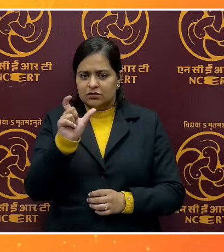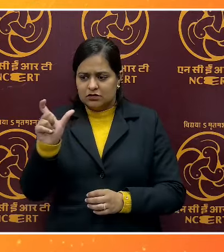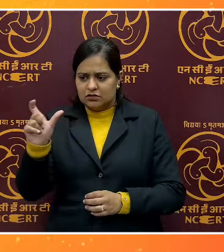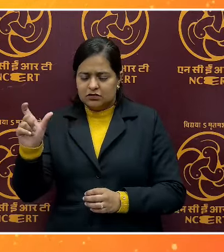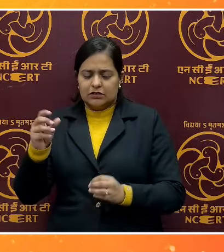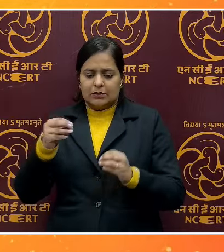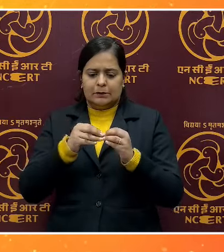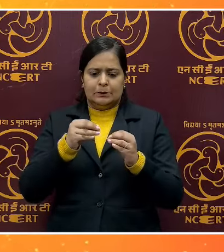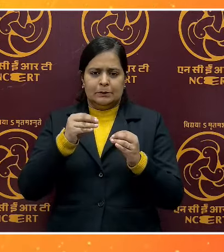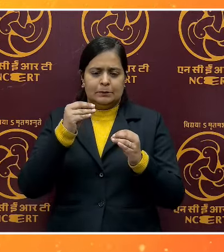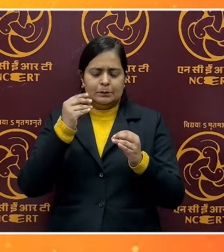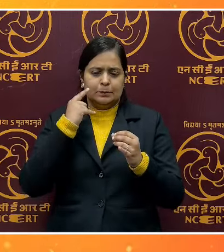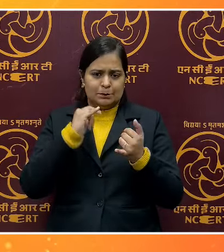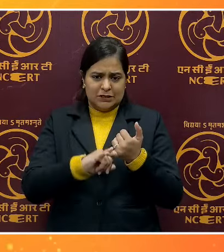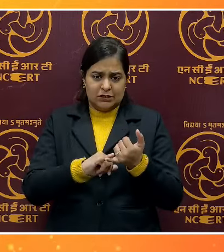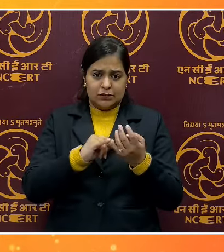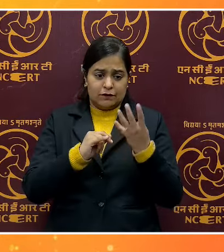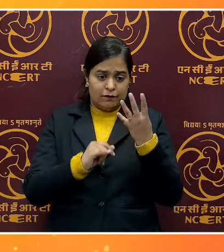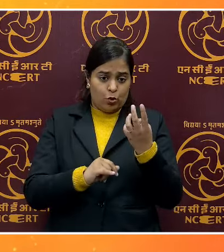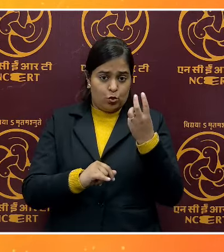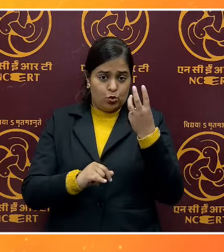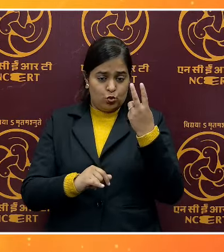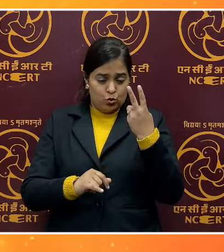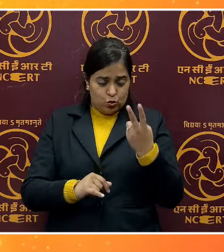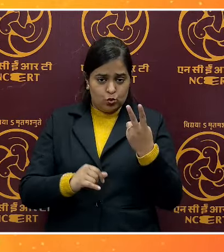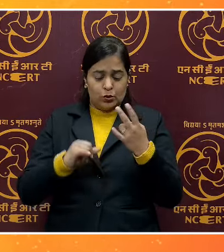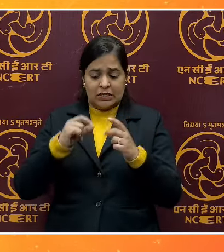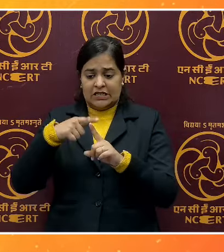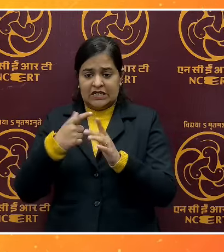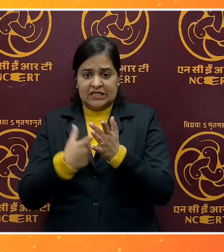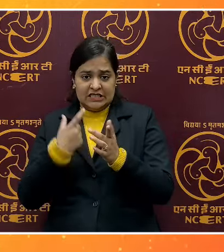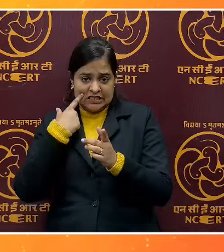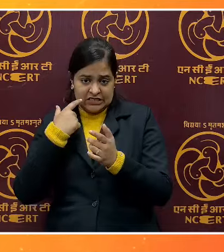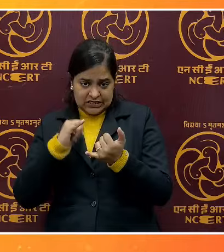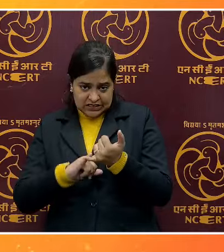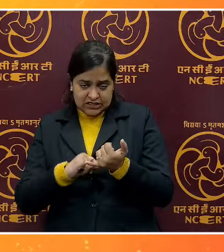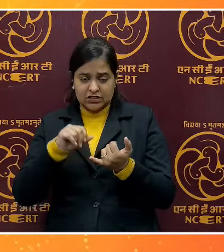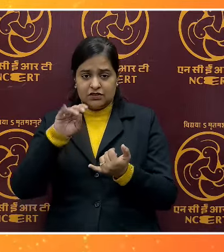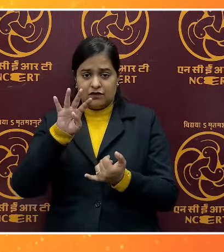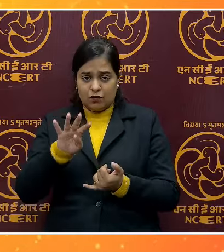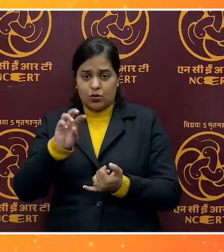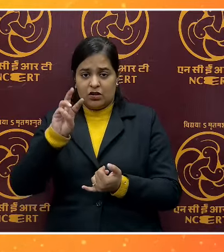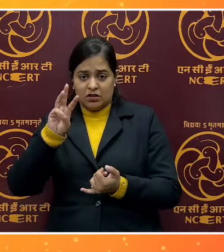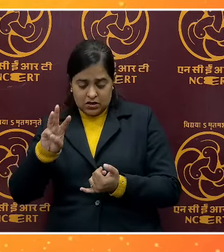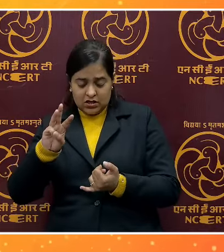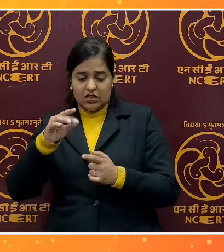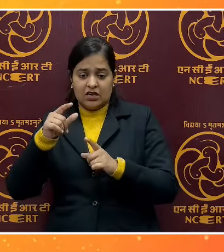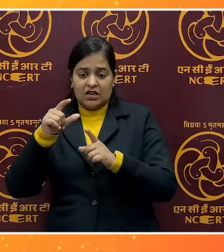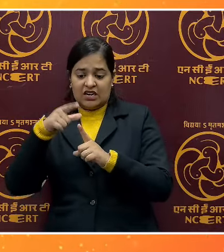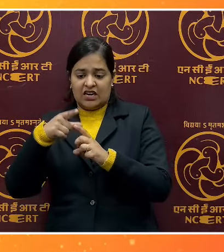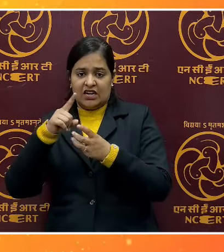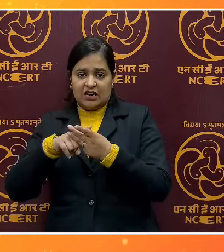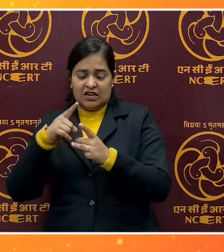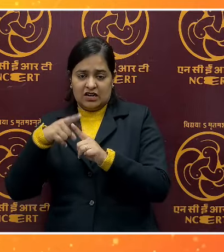2, tris for 3, tetrakis for 4 are used.